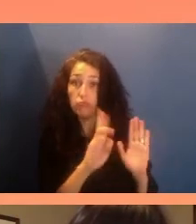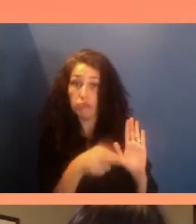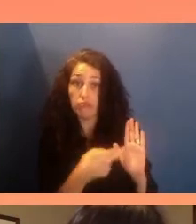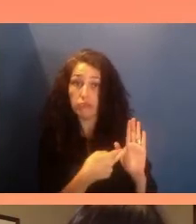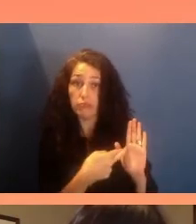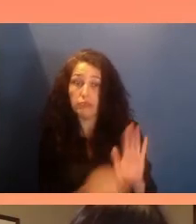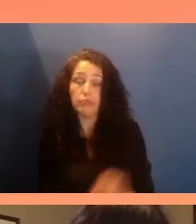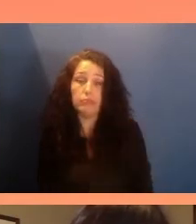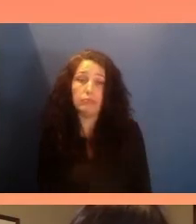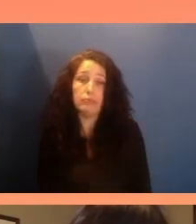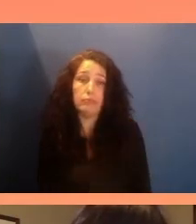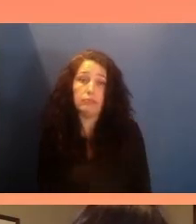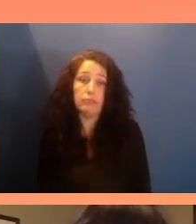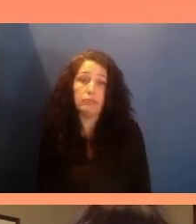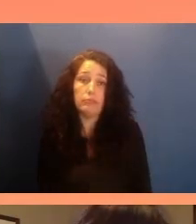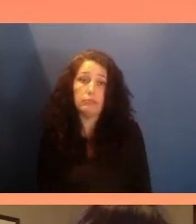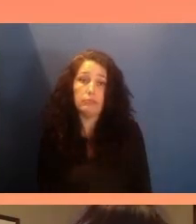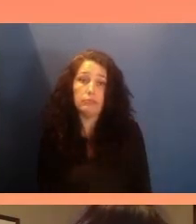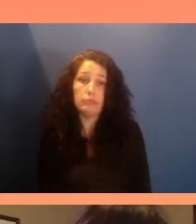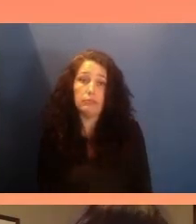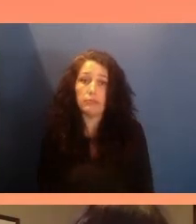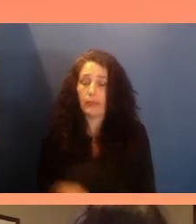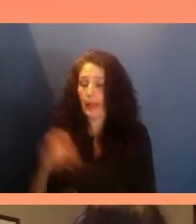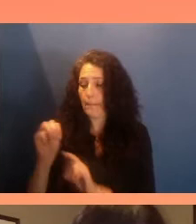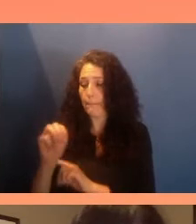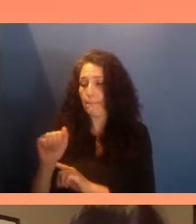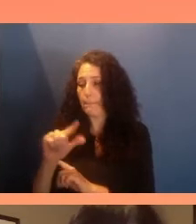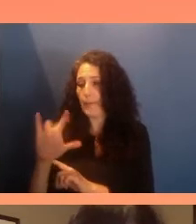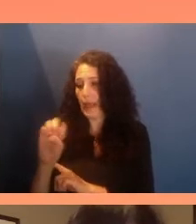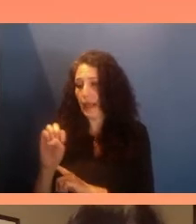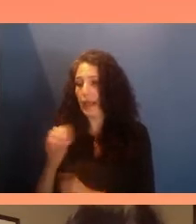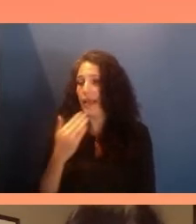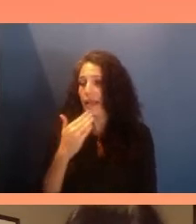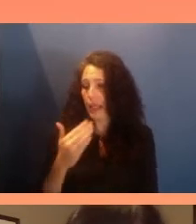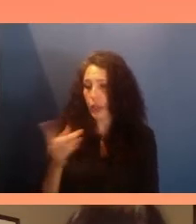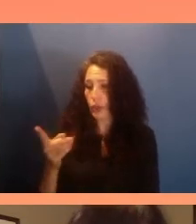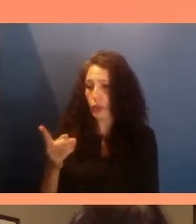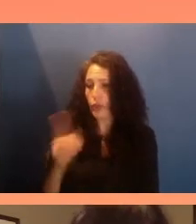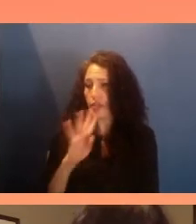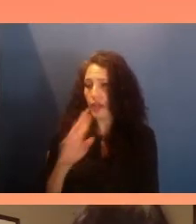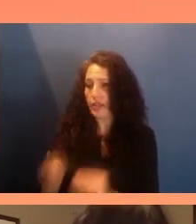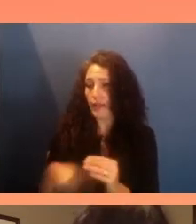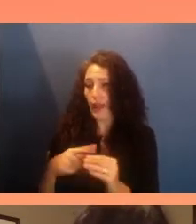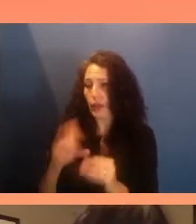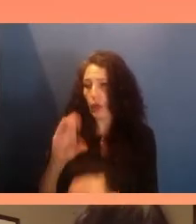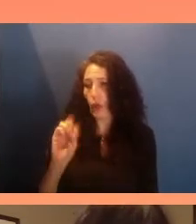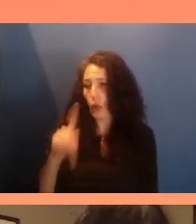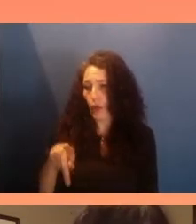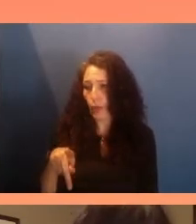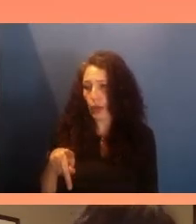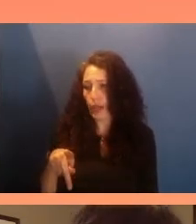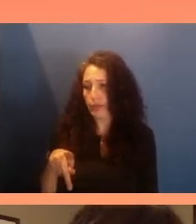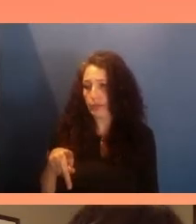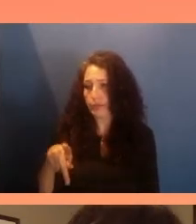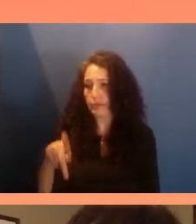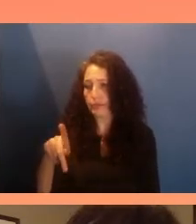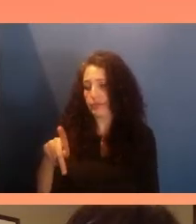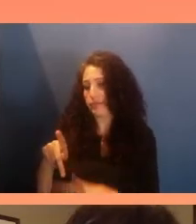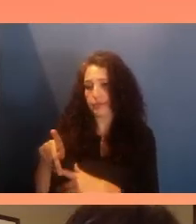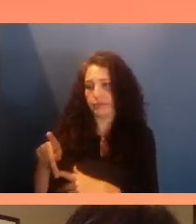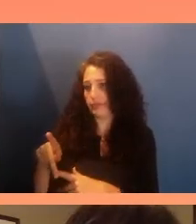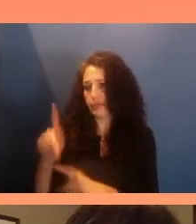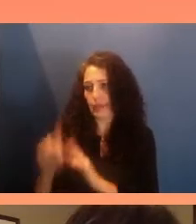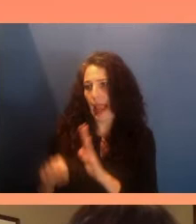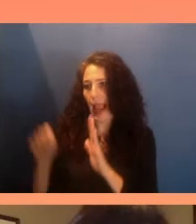Thank you. You've spoken about the corporate age of documentaries, and I was